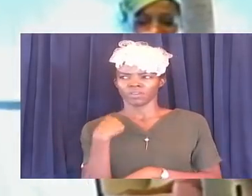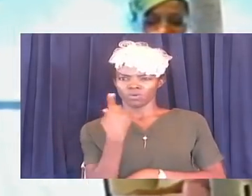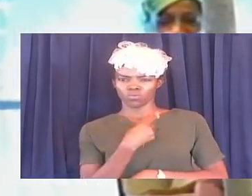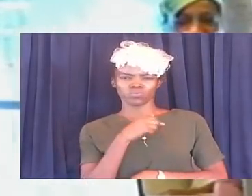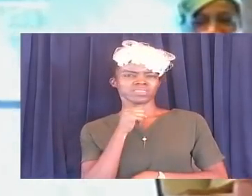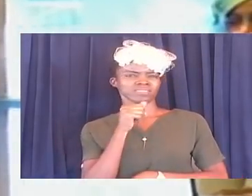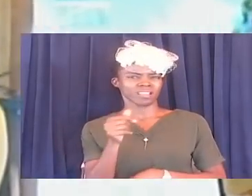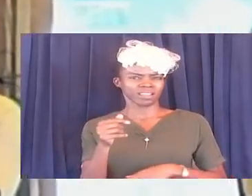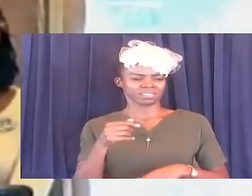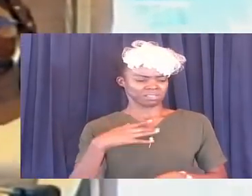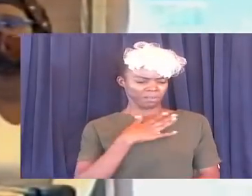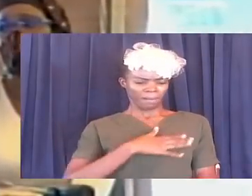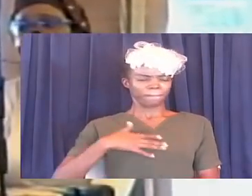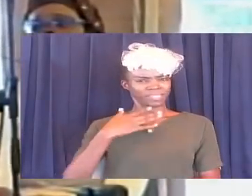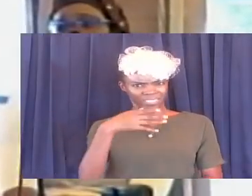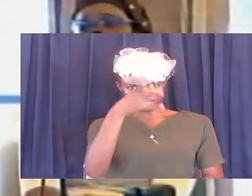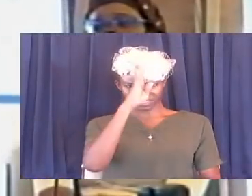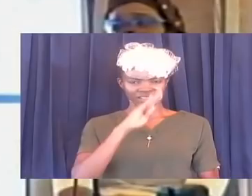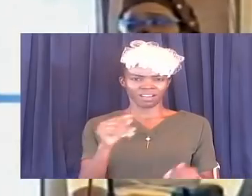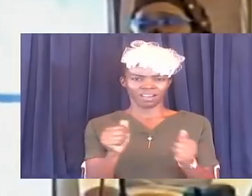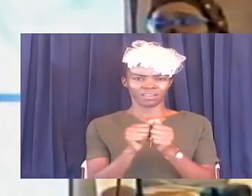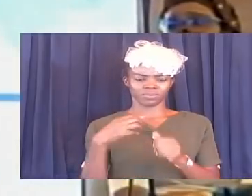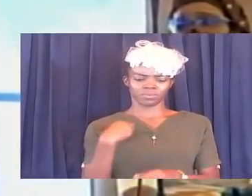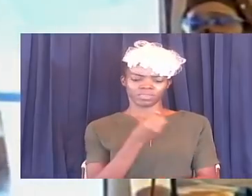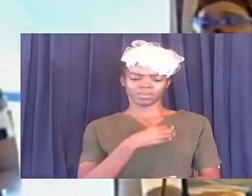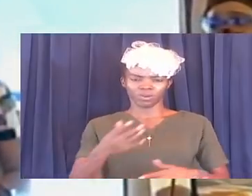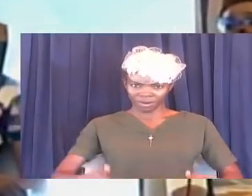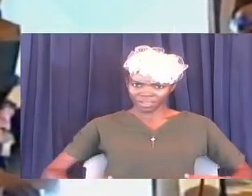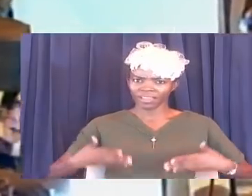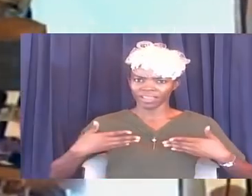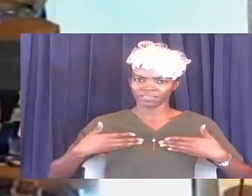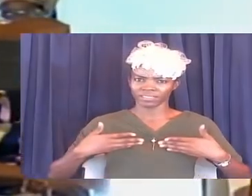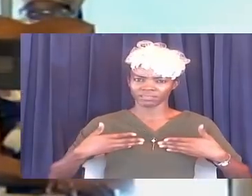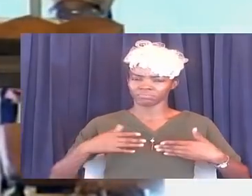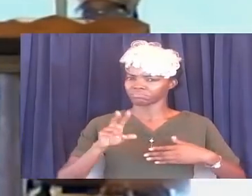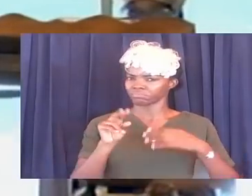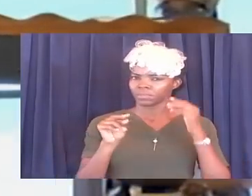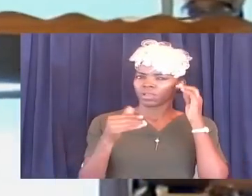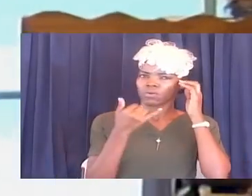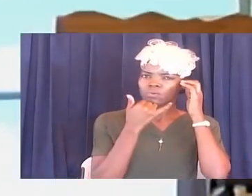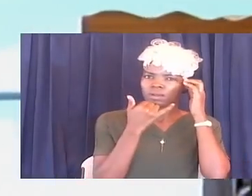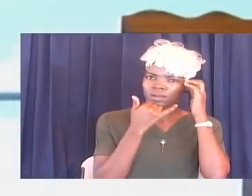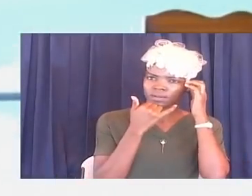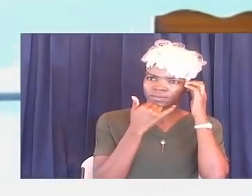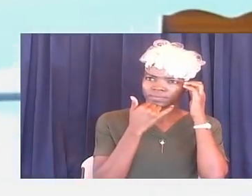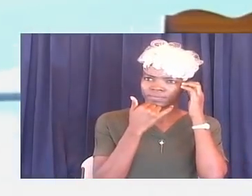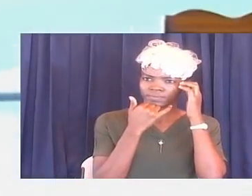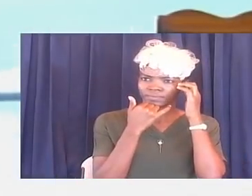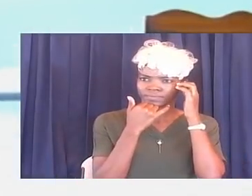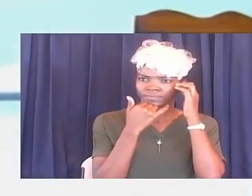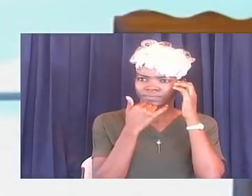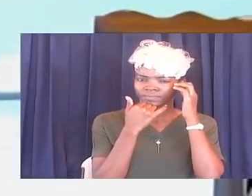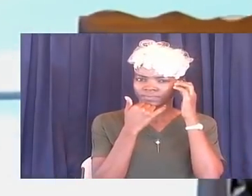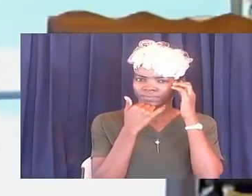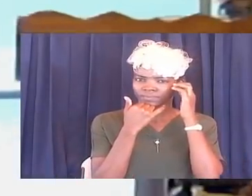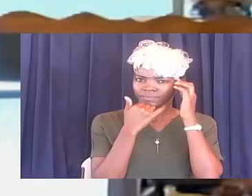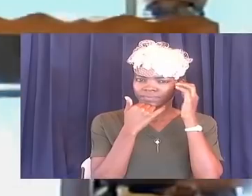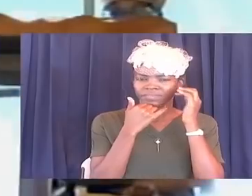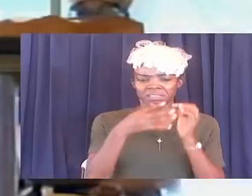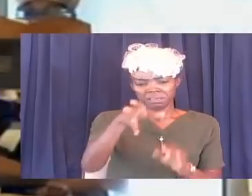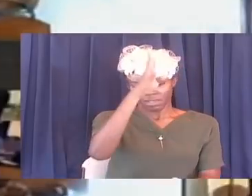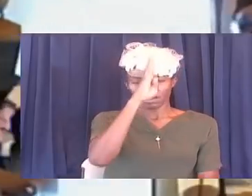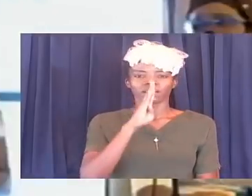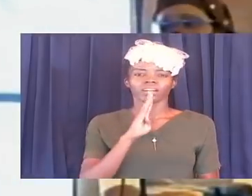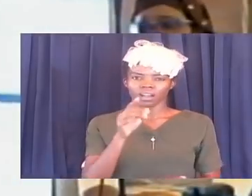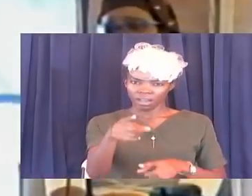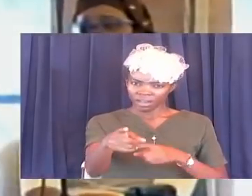the same God whose voice it says, break it, the cedars of Lebanon. The same voice of our God that it says, cause